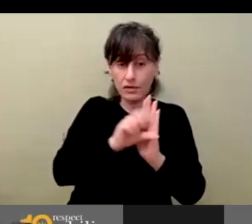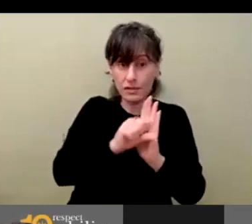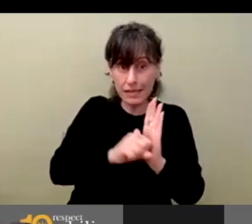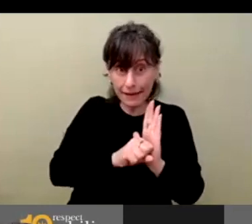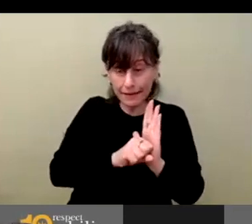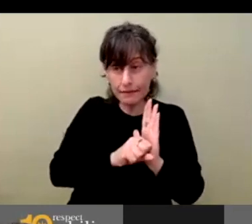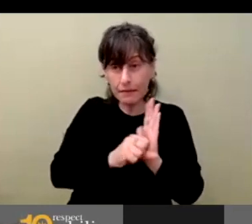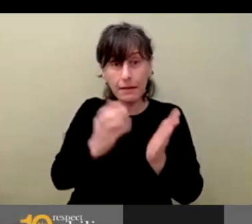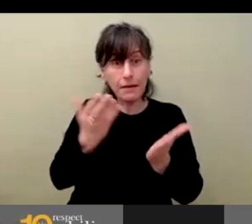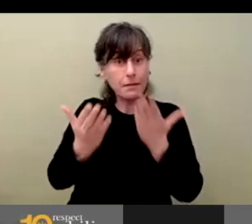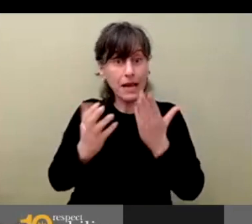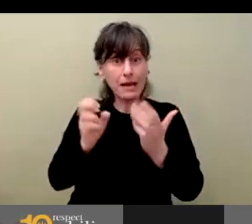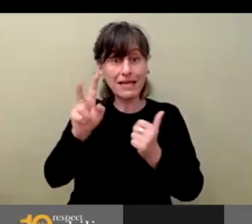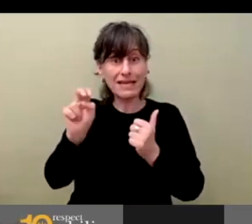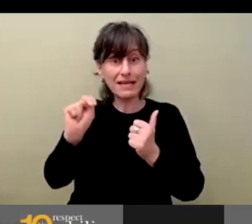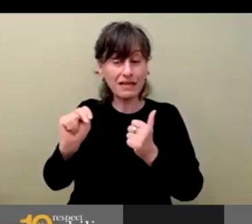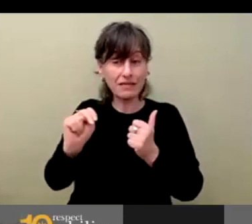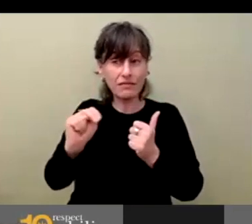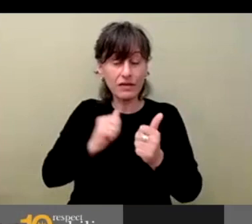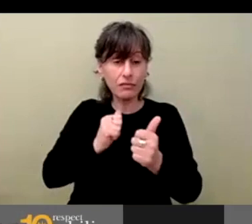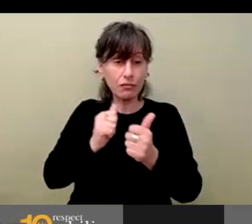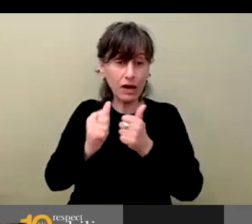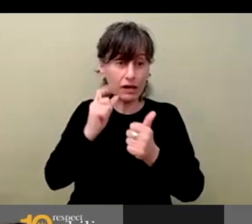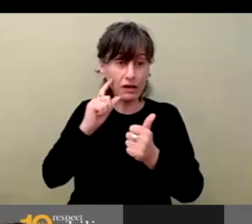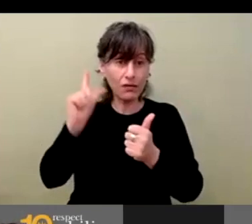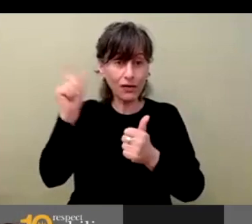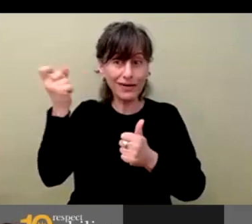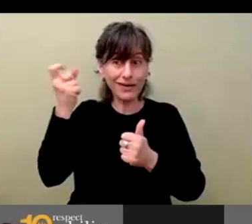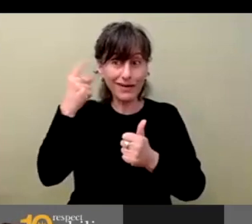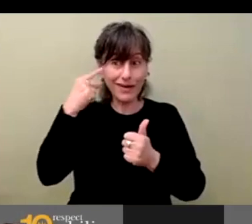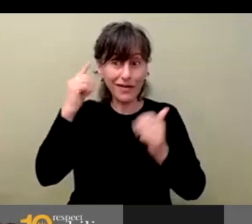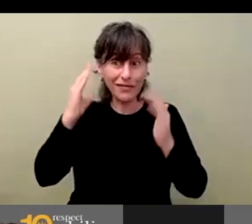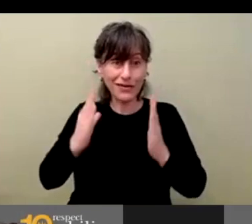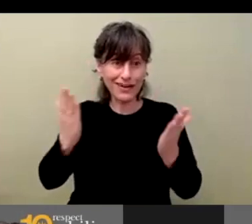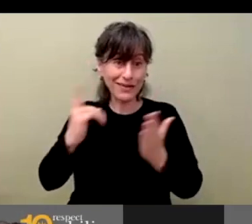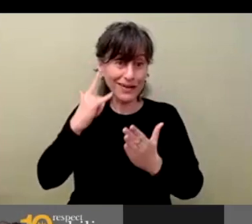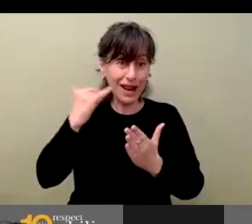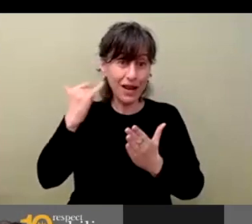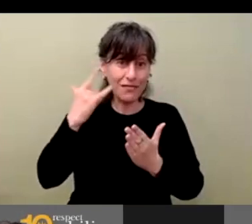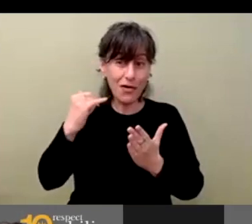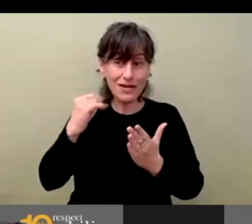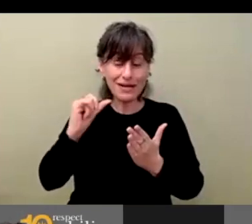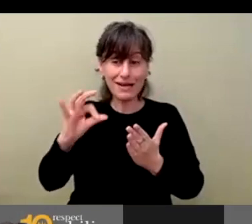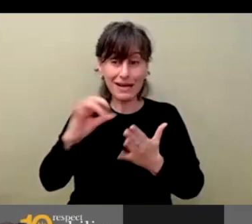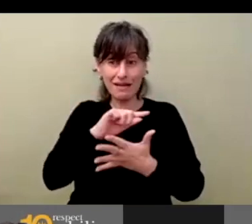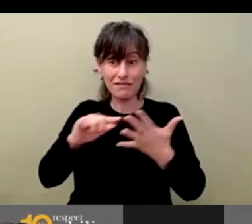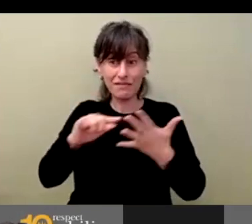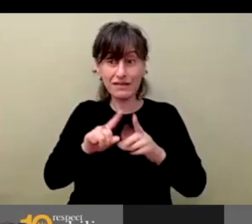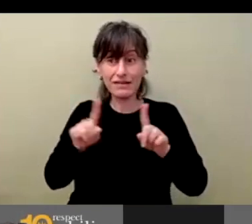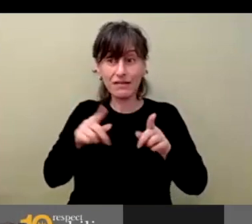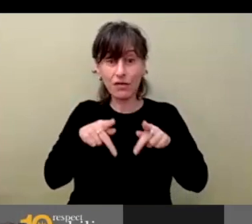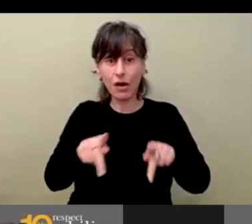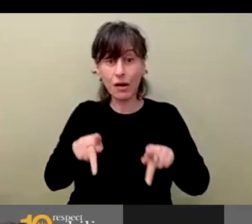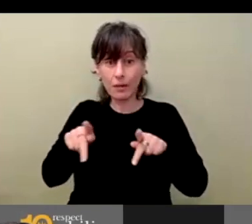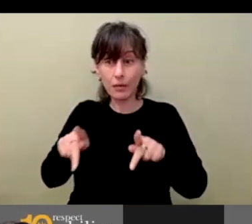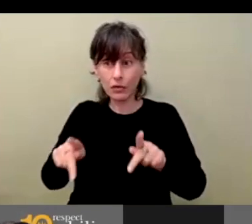maybe even like one day running for governor of California. If those opportunities come down the line,